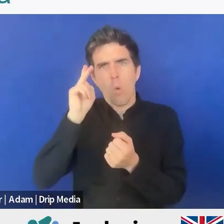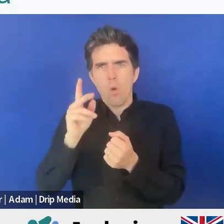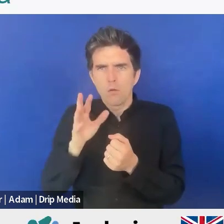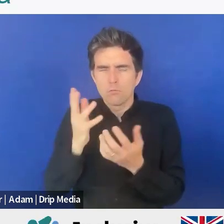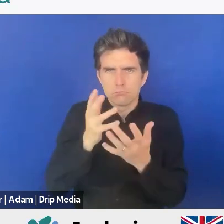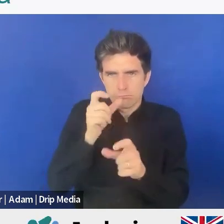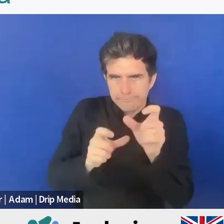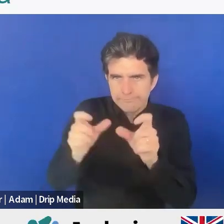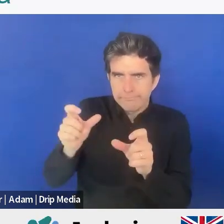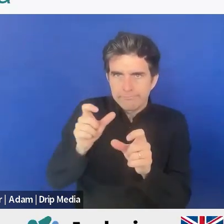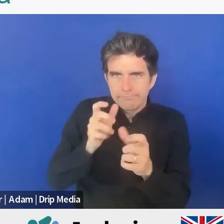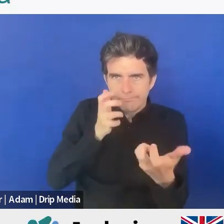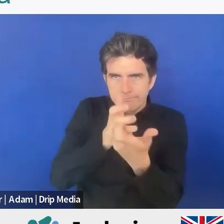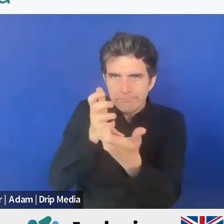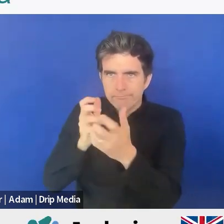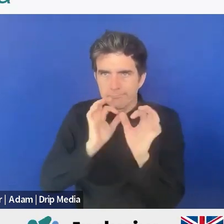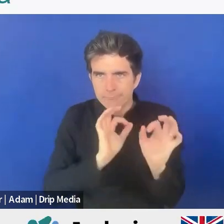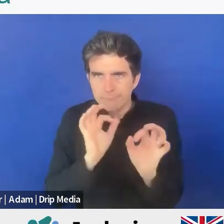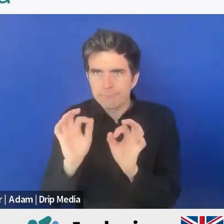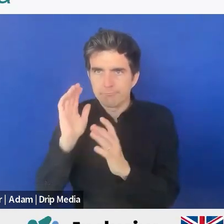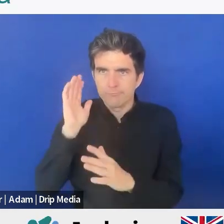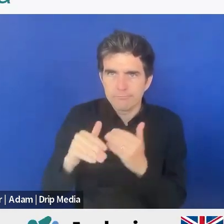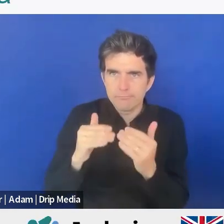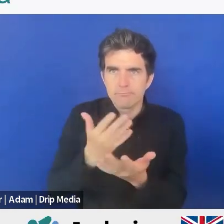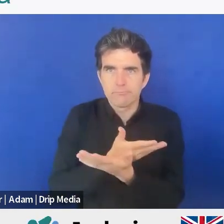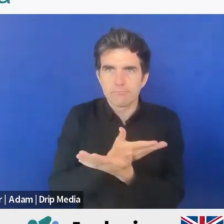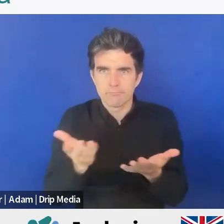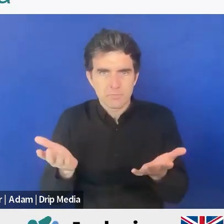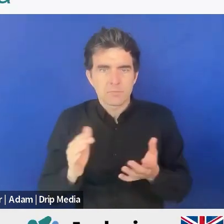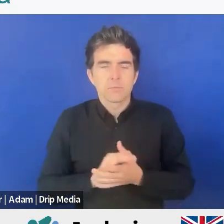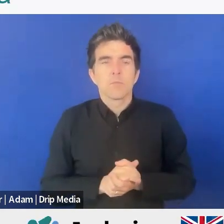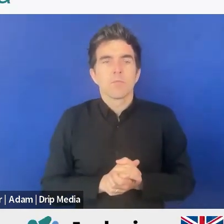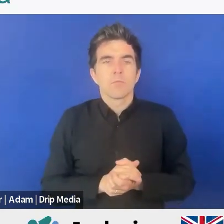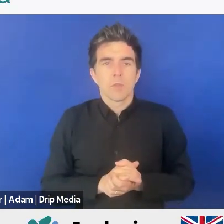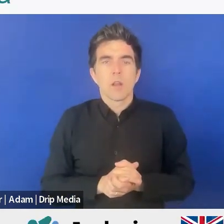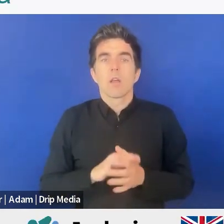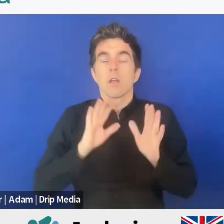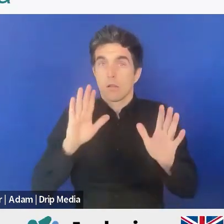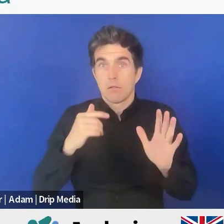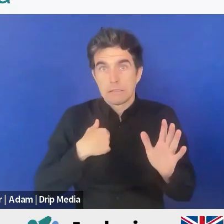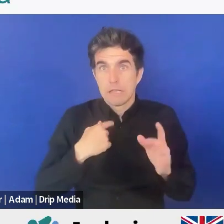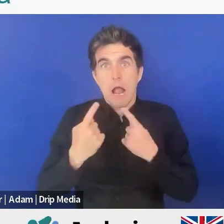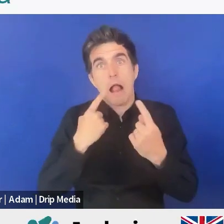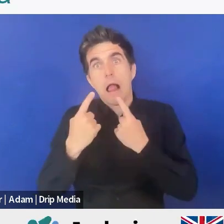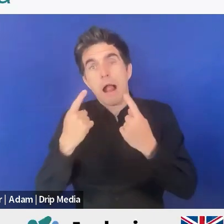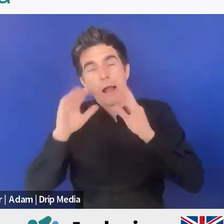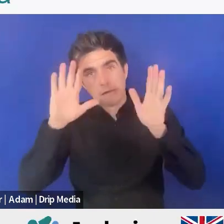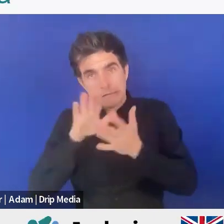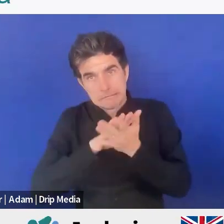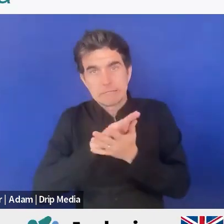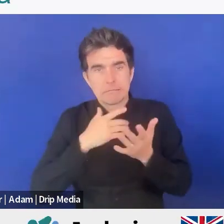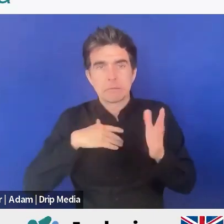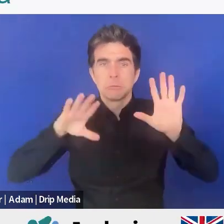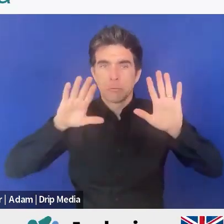had. Trying to get that balance right is difficult. I've been speaking for too long, so let me stop there. Thank you. Thank you. Yeah, we do